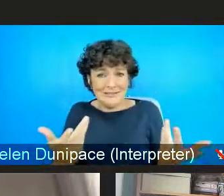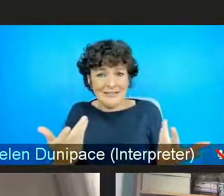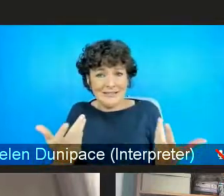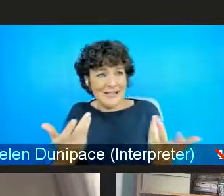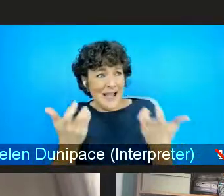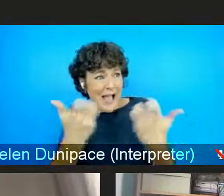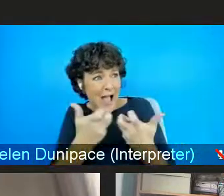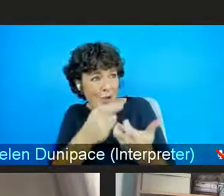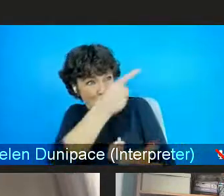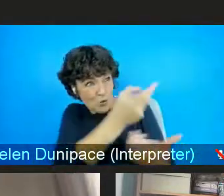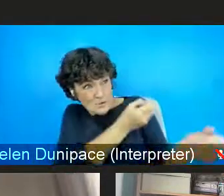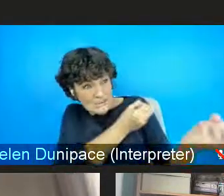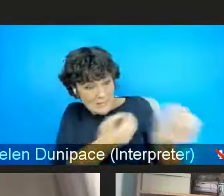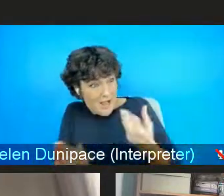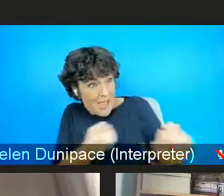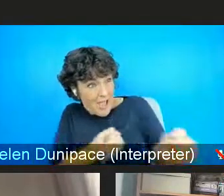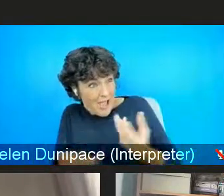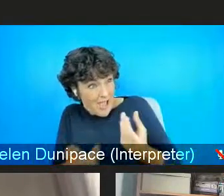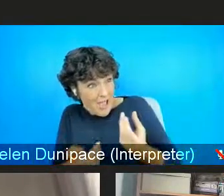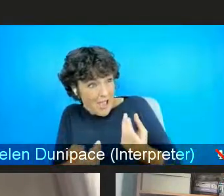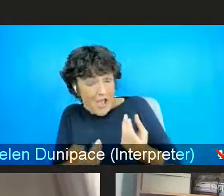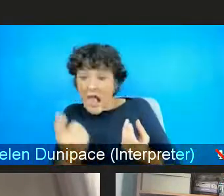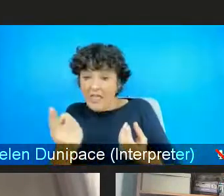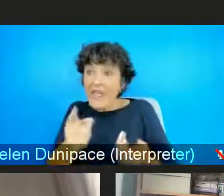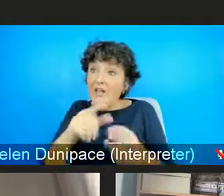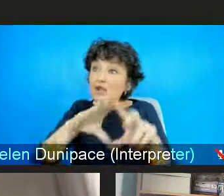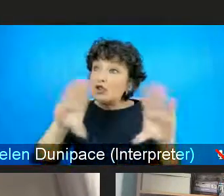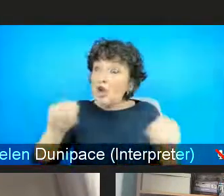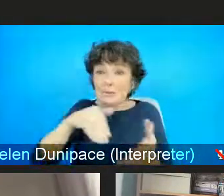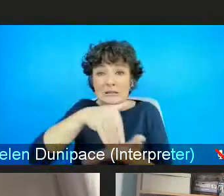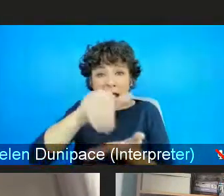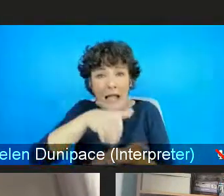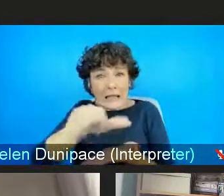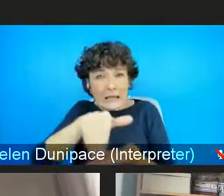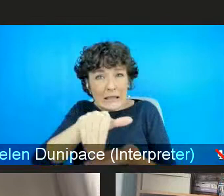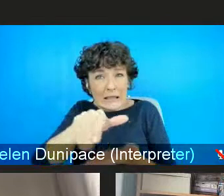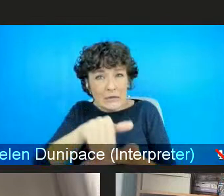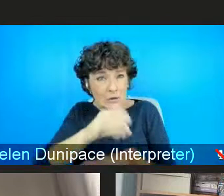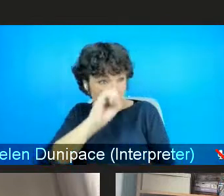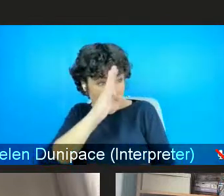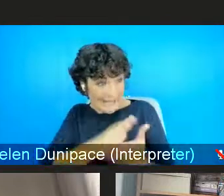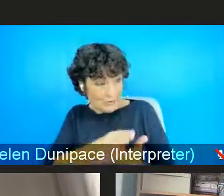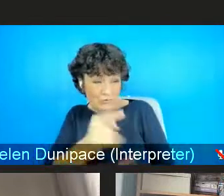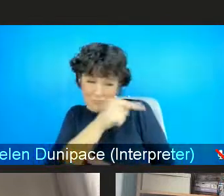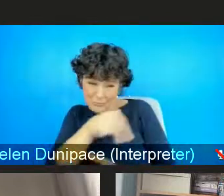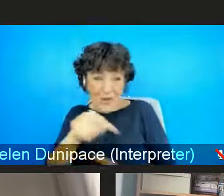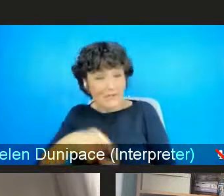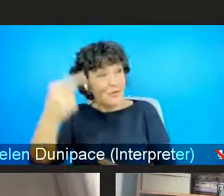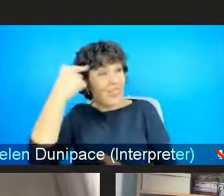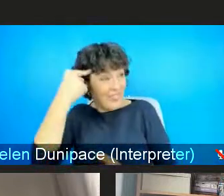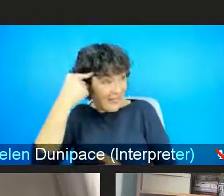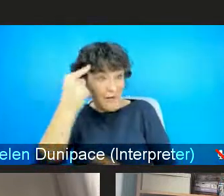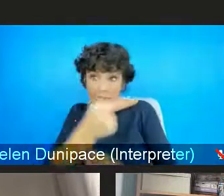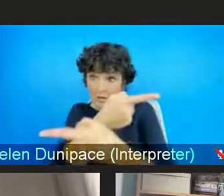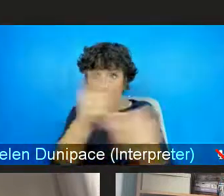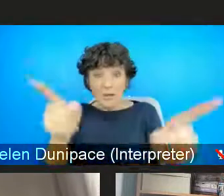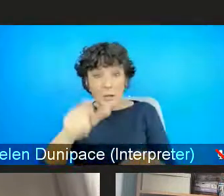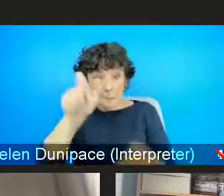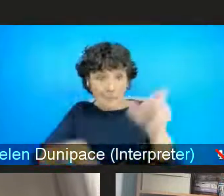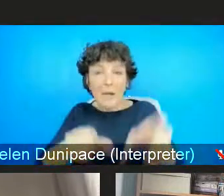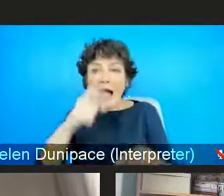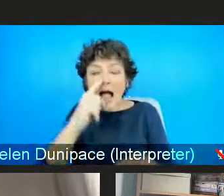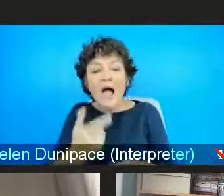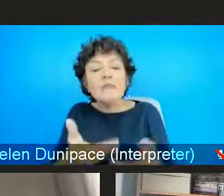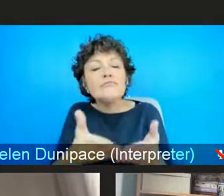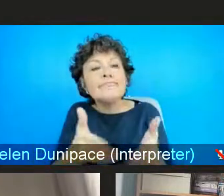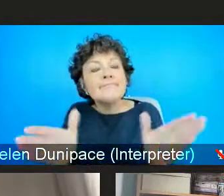supply systems and retailers work, so that they are really kind of embedding that kind of thinking, so that people have the